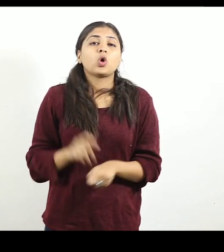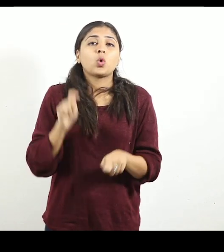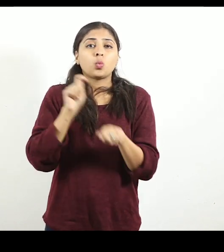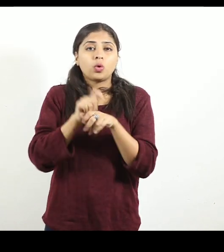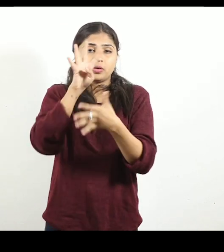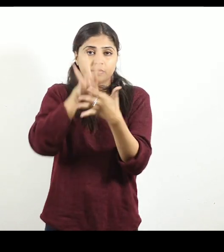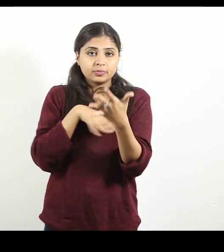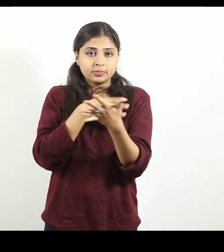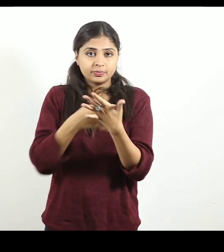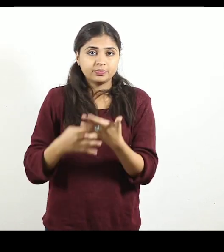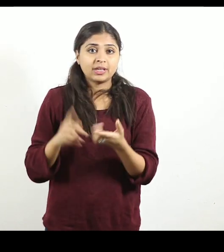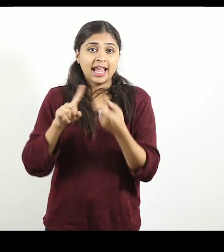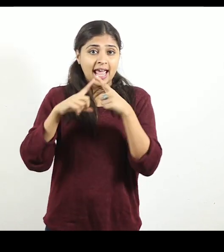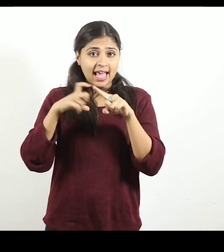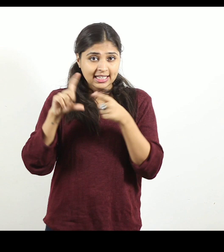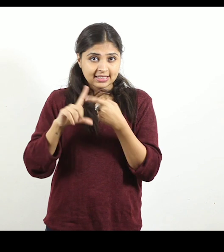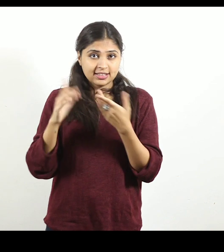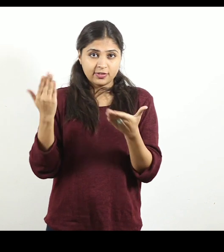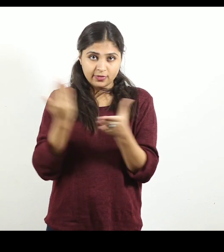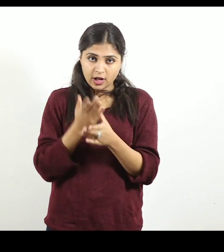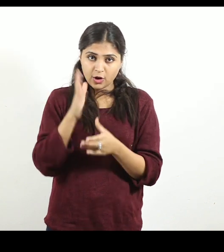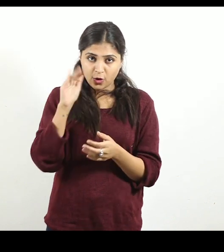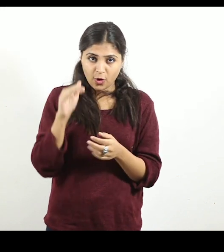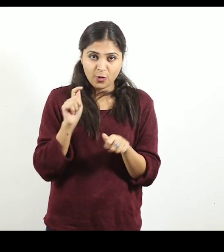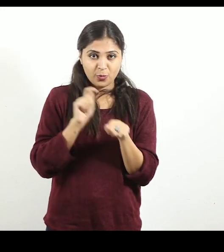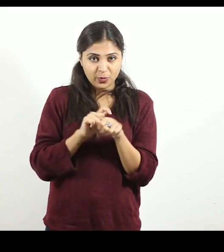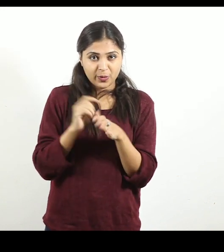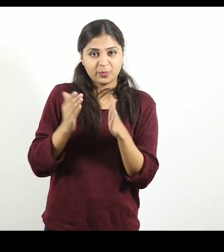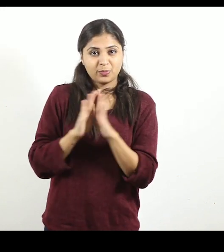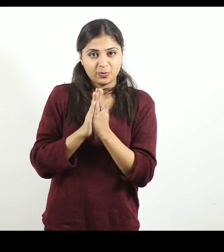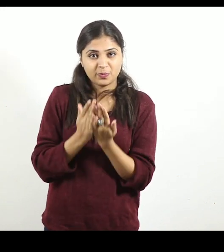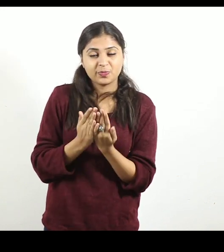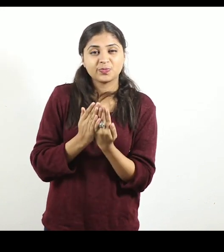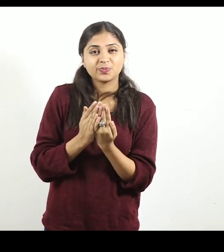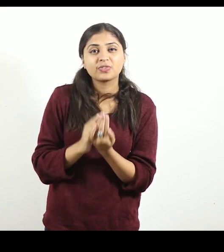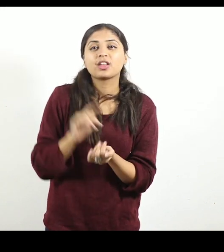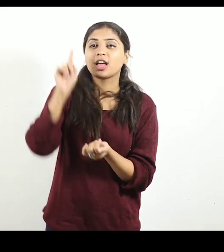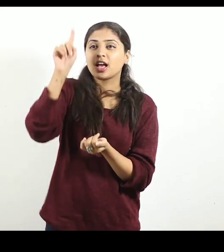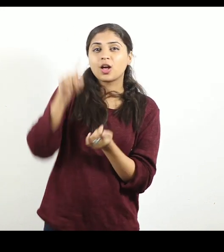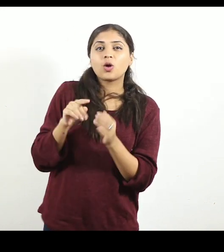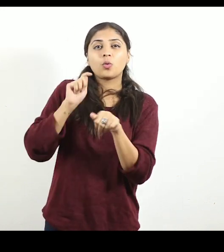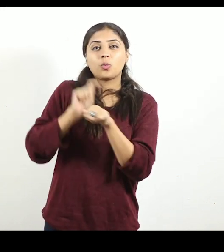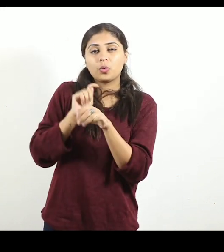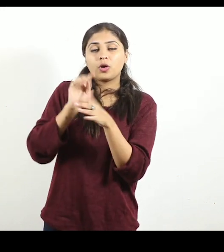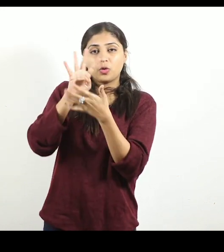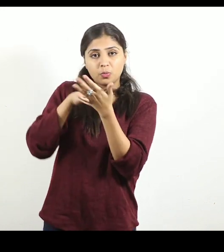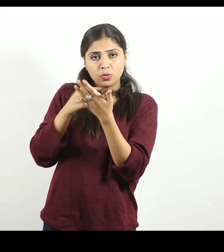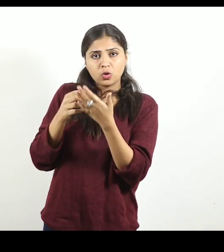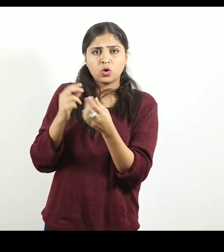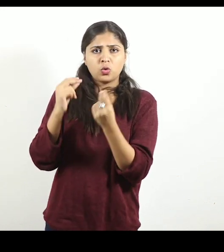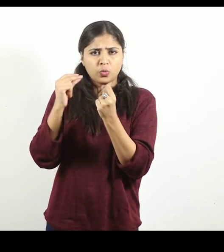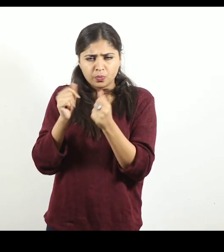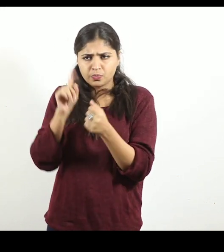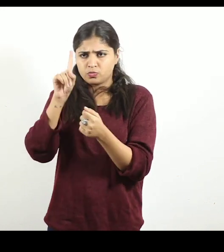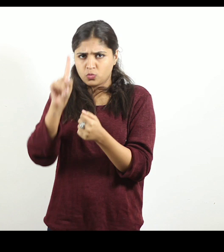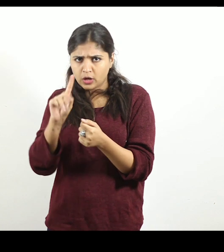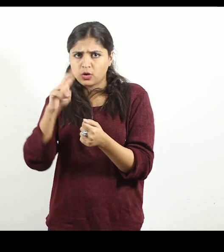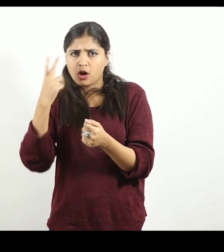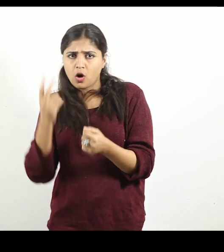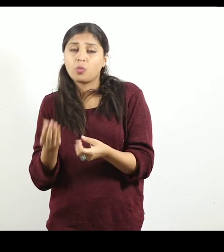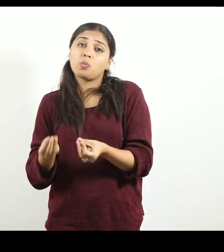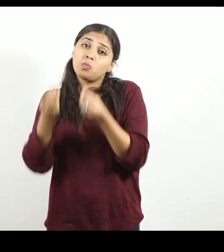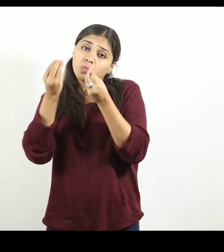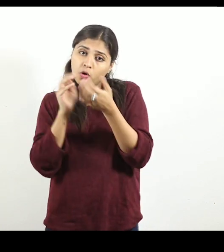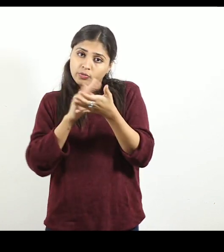Worksheets. Excel files are called workbooks. Each workbook holds one or more worksheets, also known as